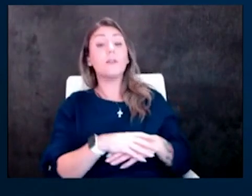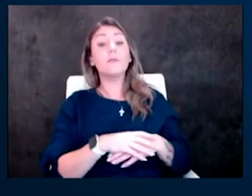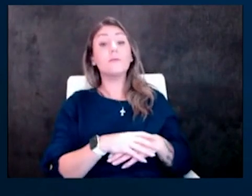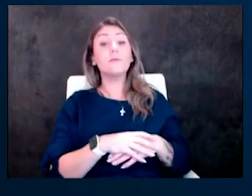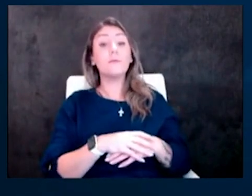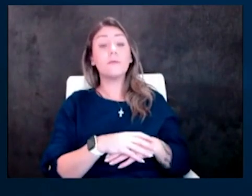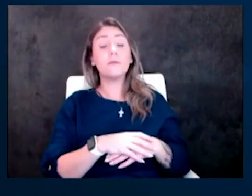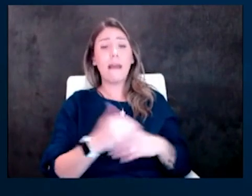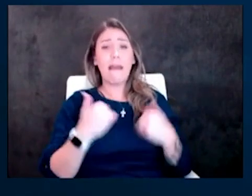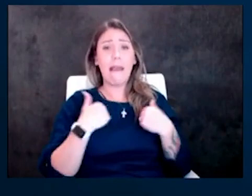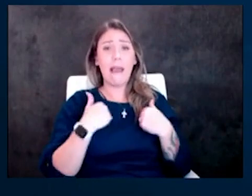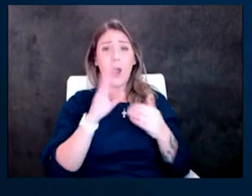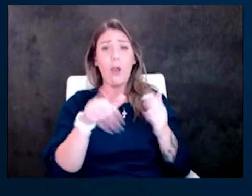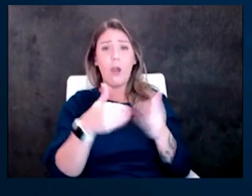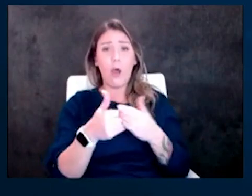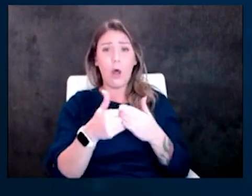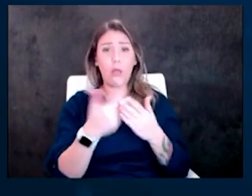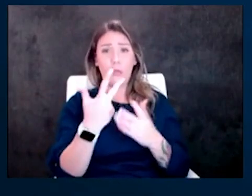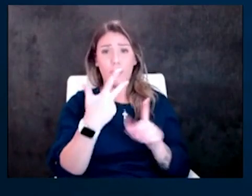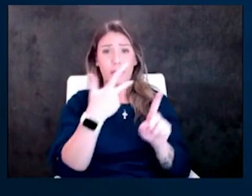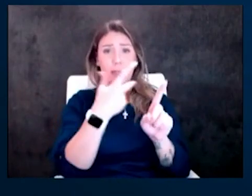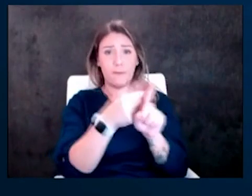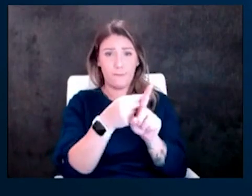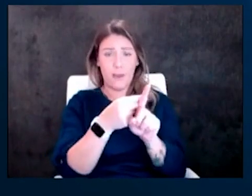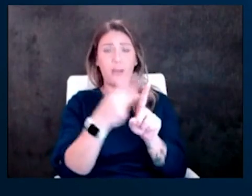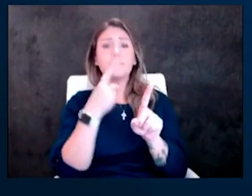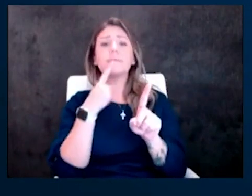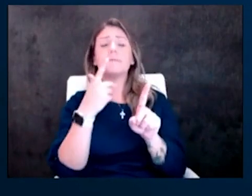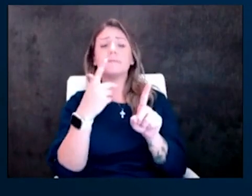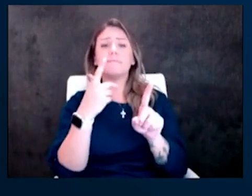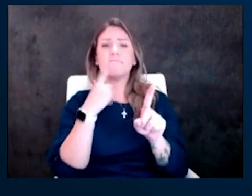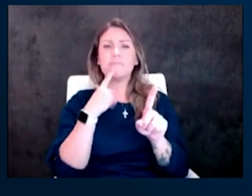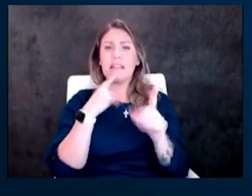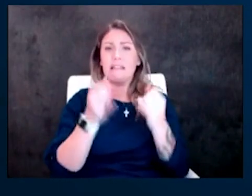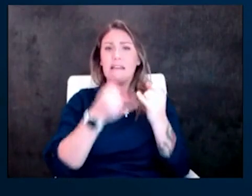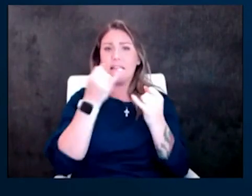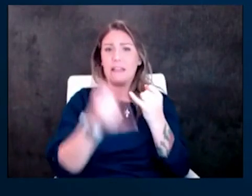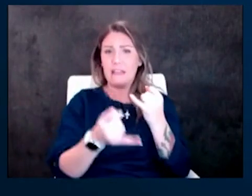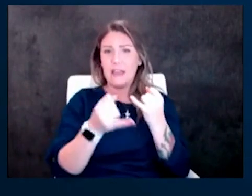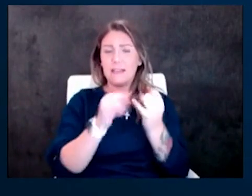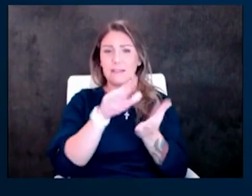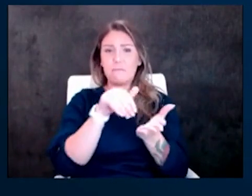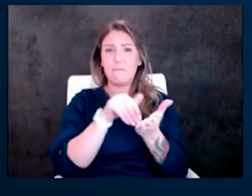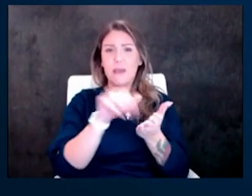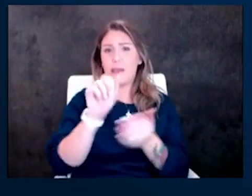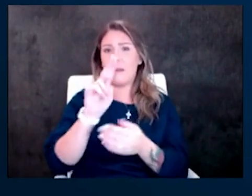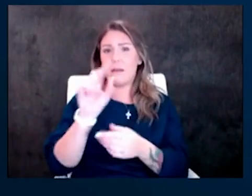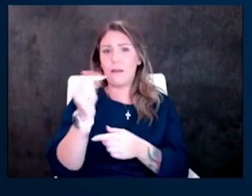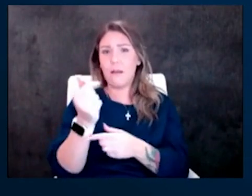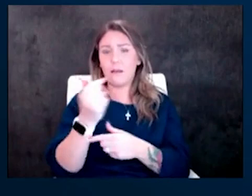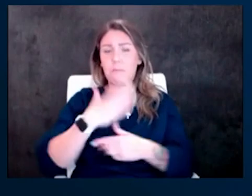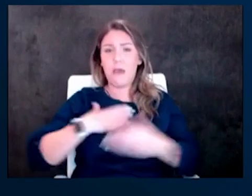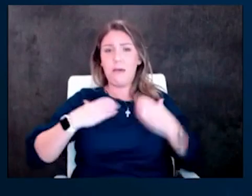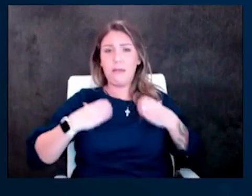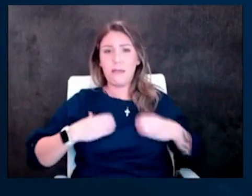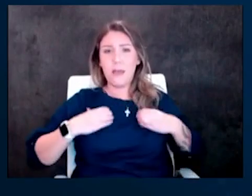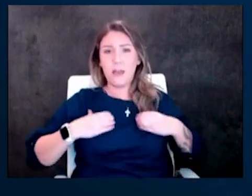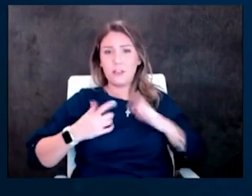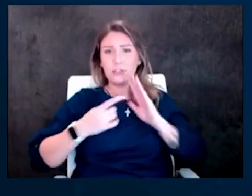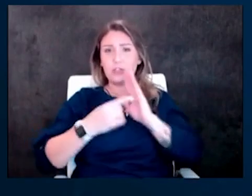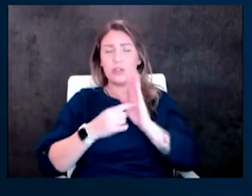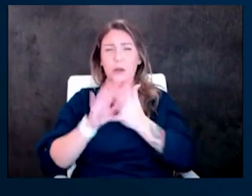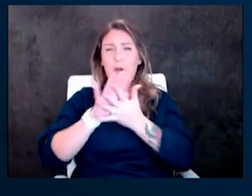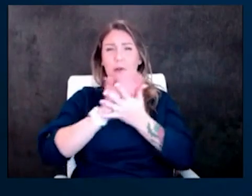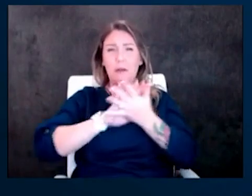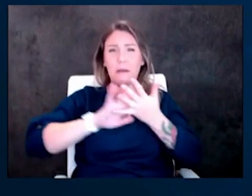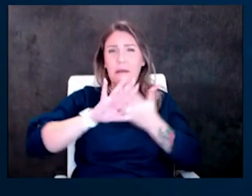3 of my vaccines. The last one was in mid-August. My lungs are showing hazy areas that had not shown before. Doctors are not